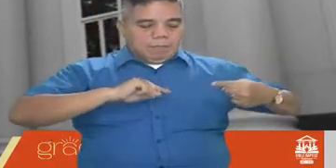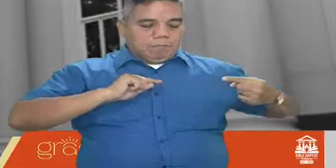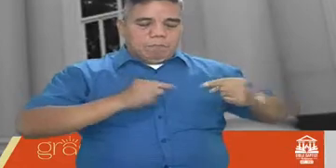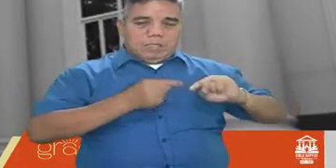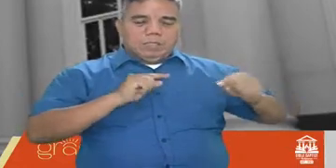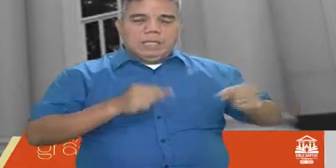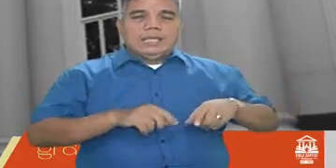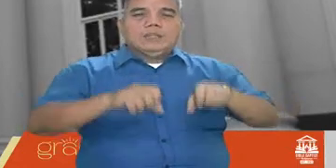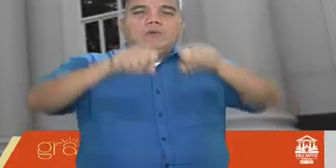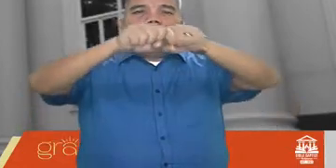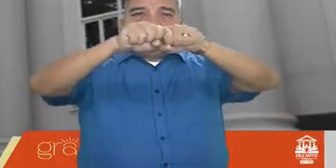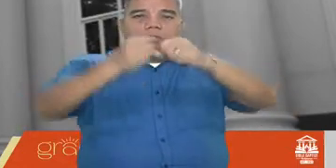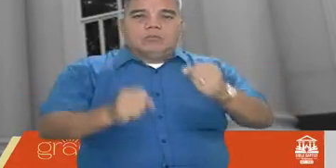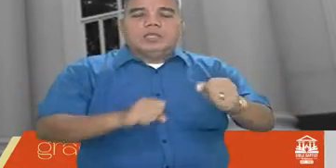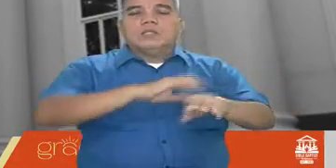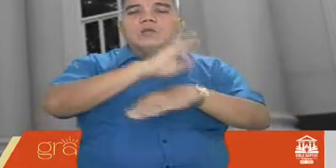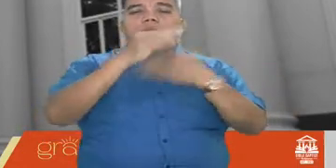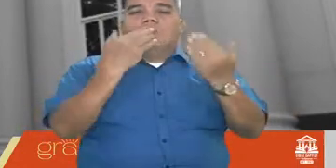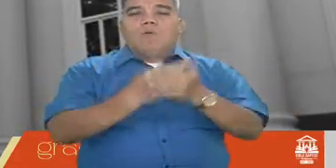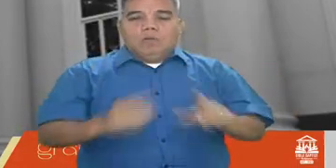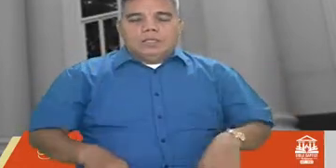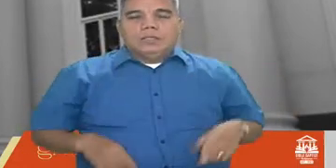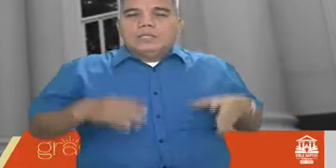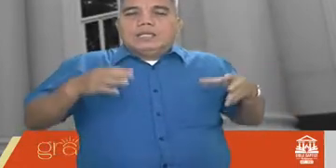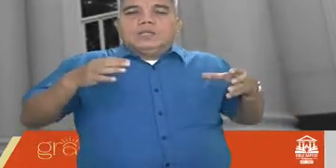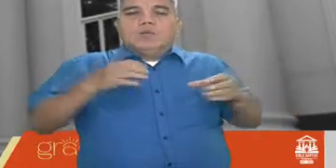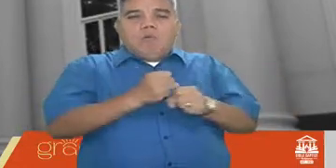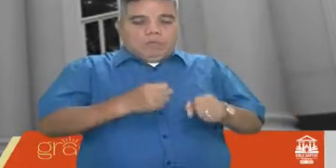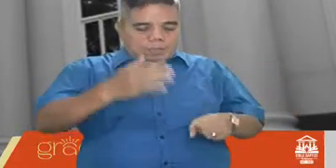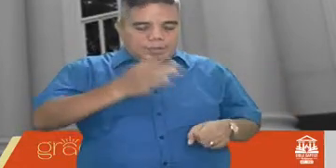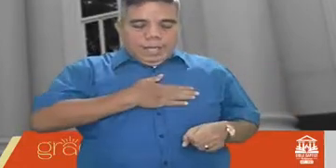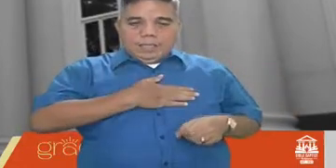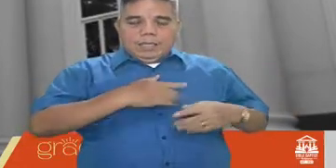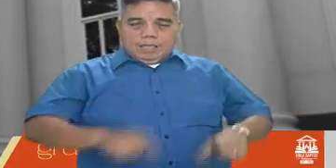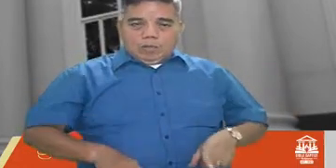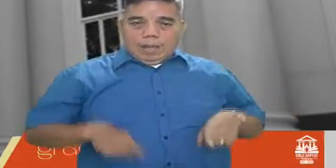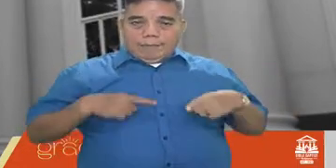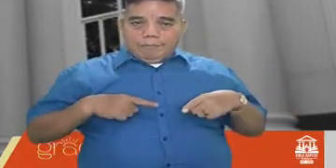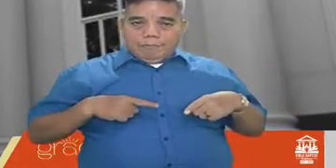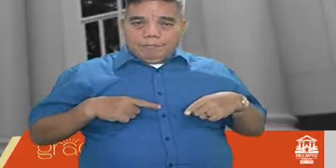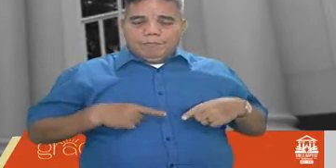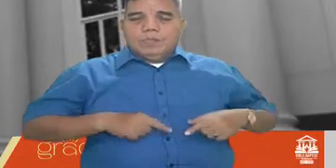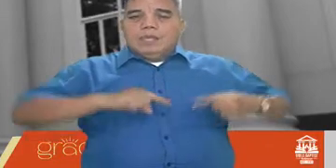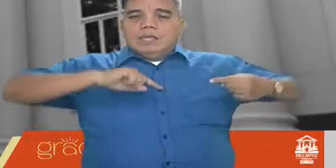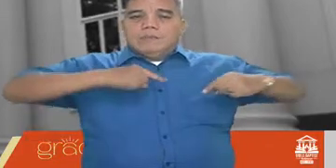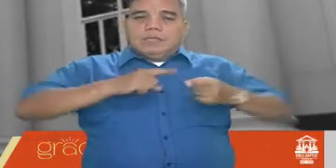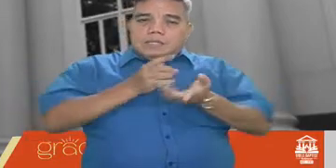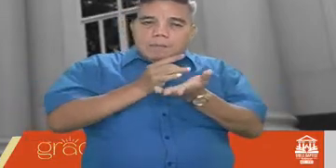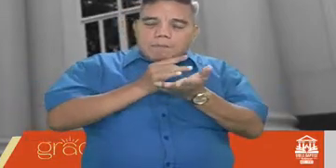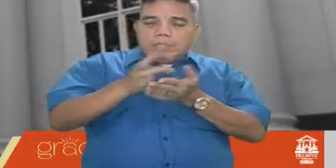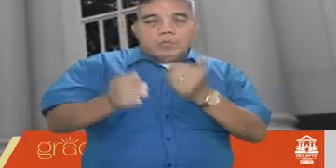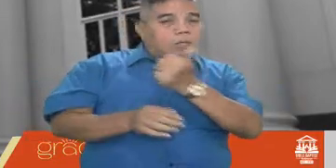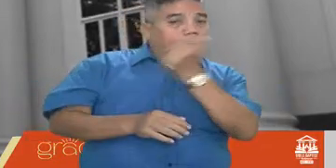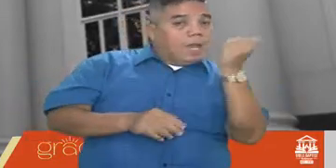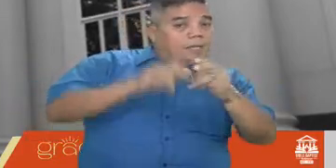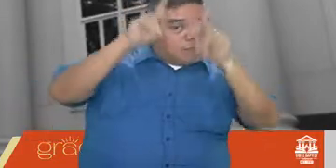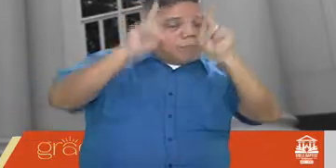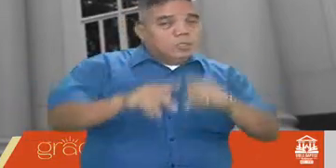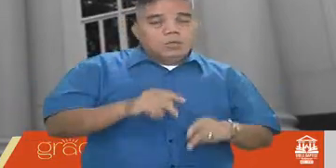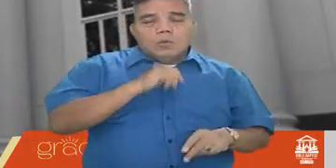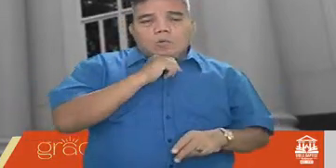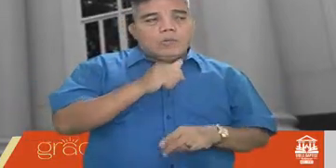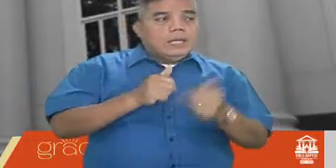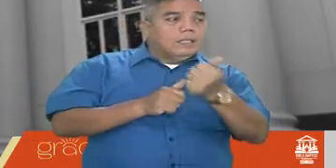a poison that destroys only the vessel that holds it. Your bitterness against another person, you know, will